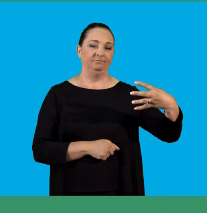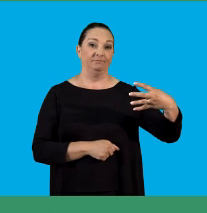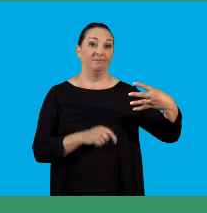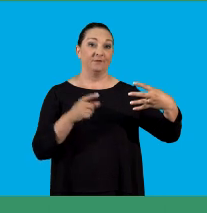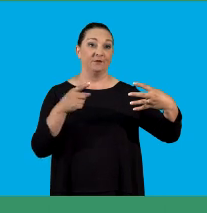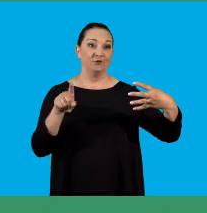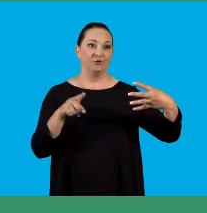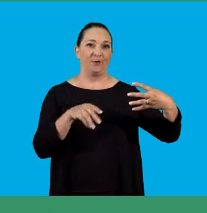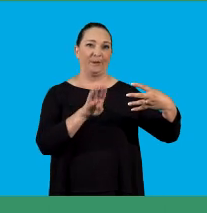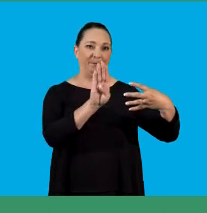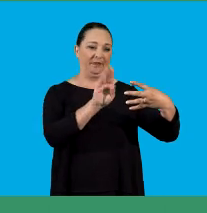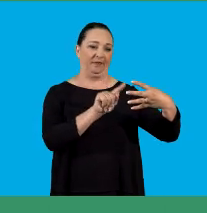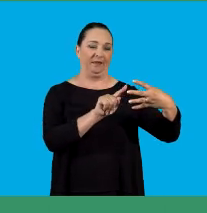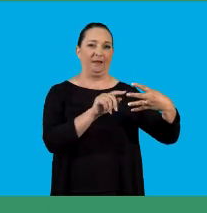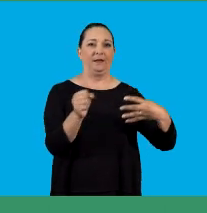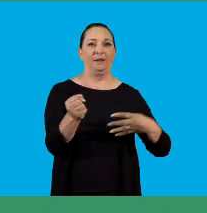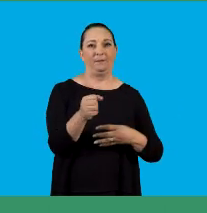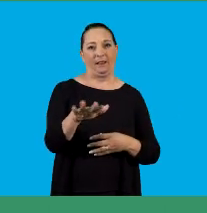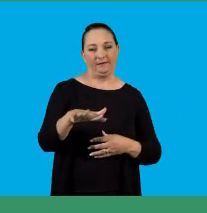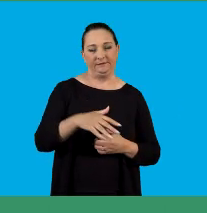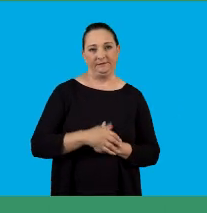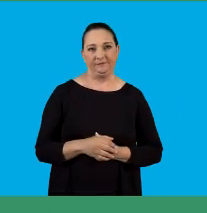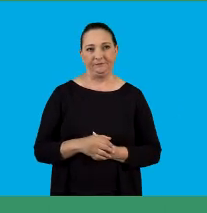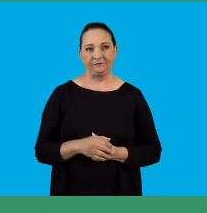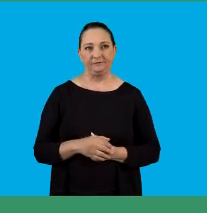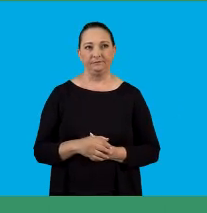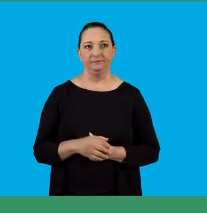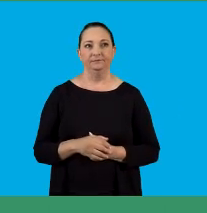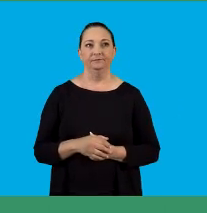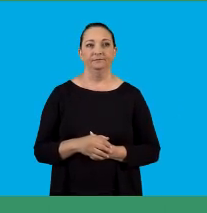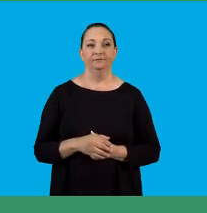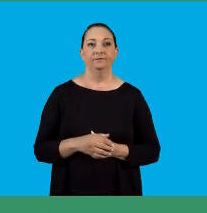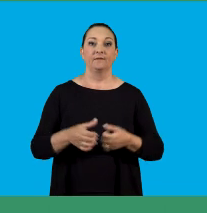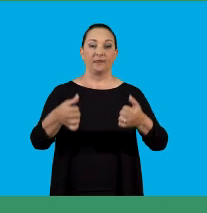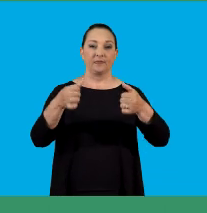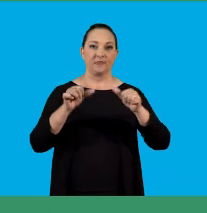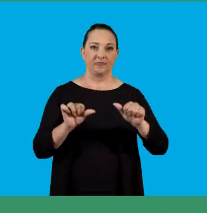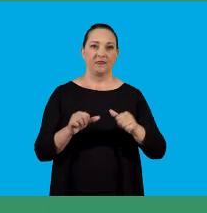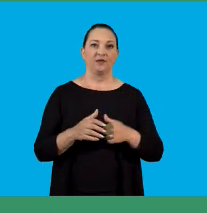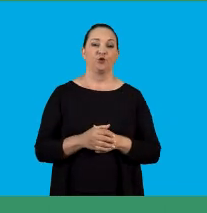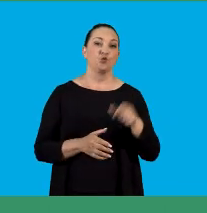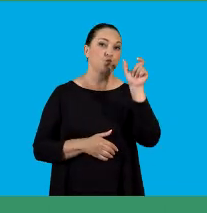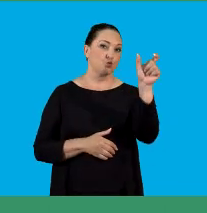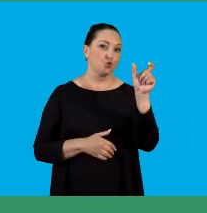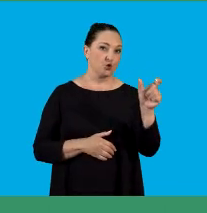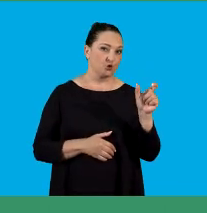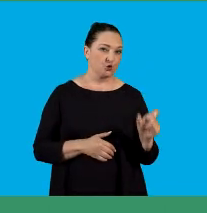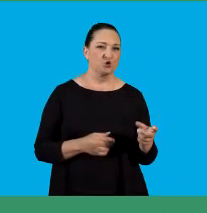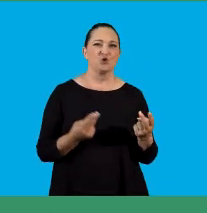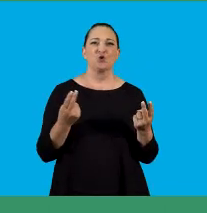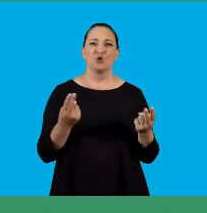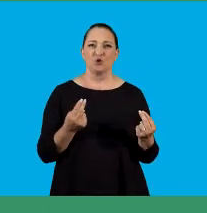got that one right. It's placement. All right, let's move on to the new words that we'll